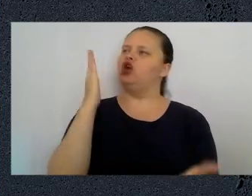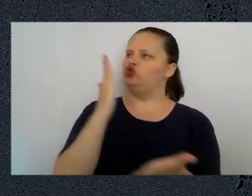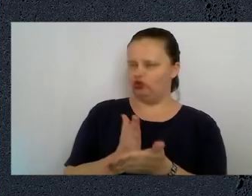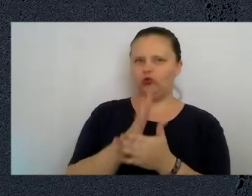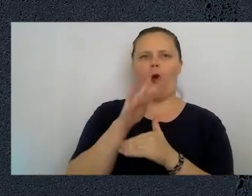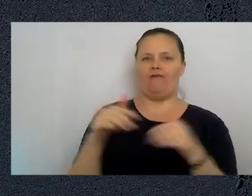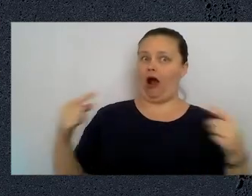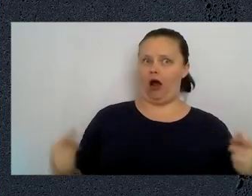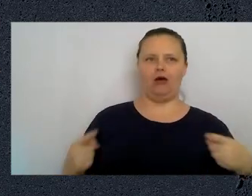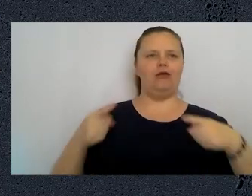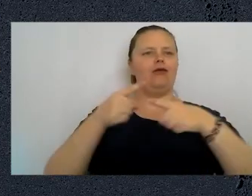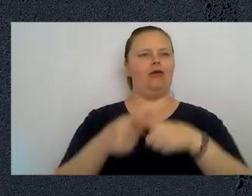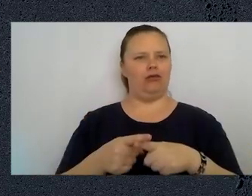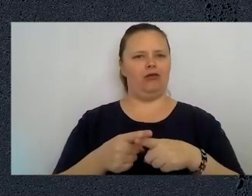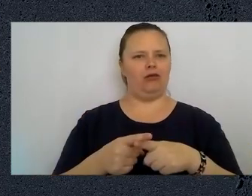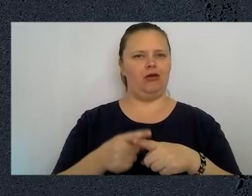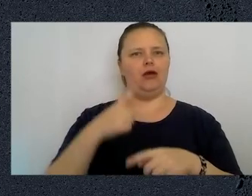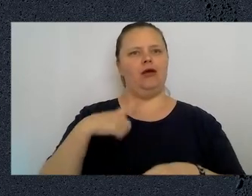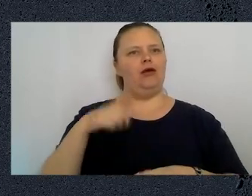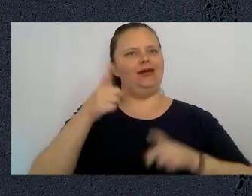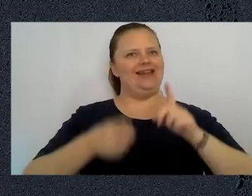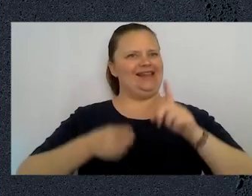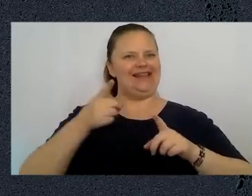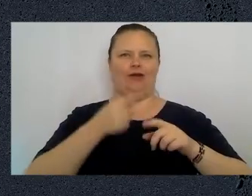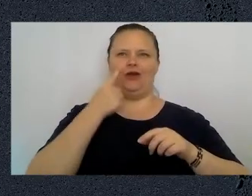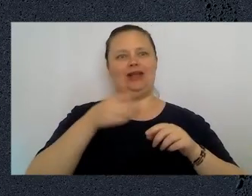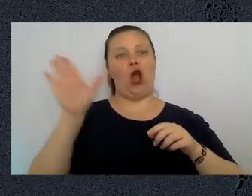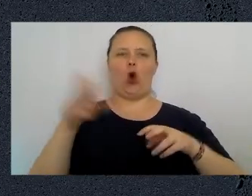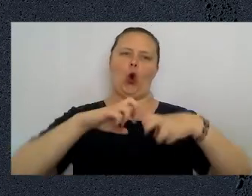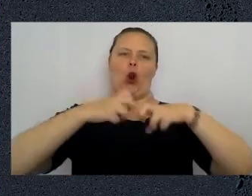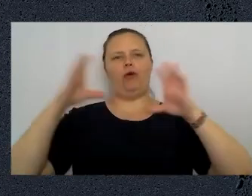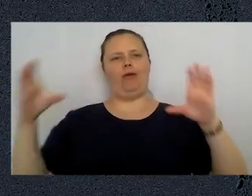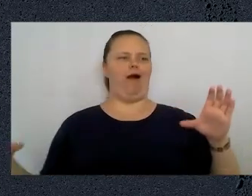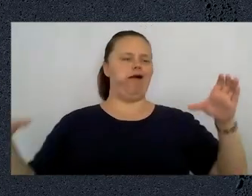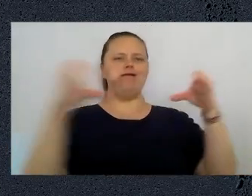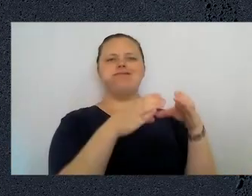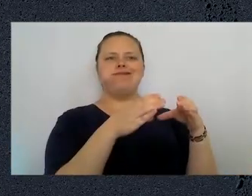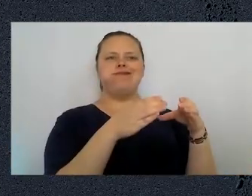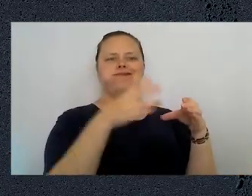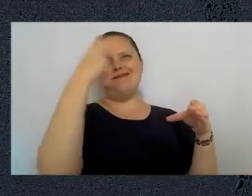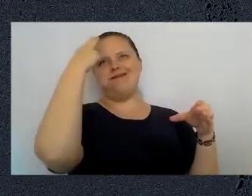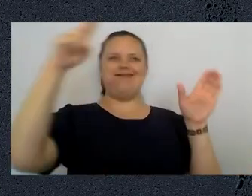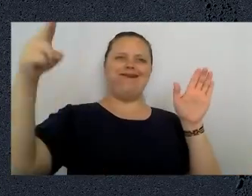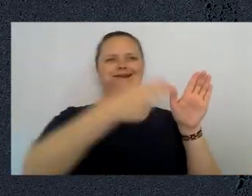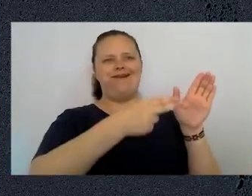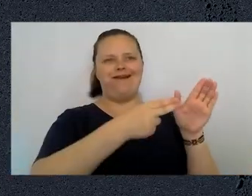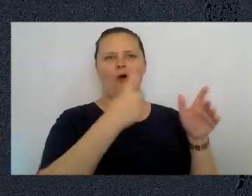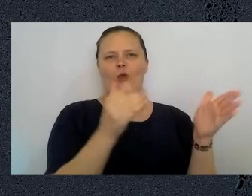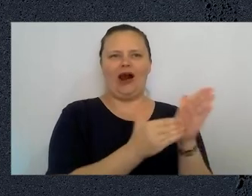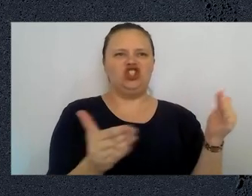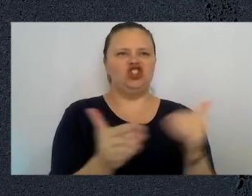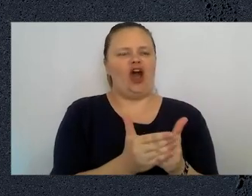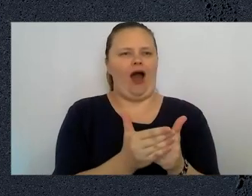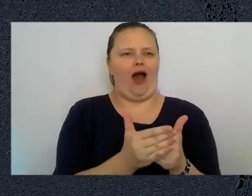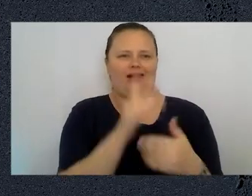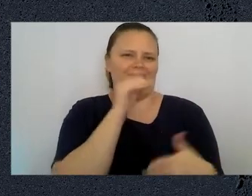right? Because sometimes we just tend to band all the problems as one, or we just go for a one-size-fits-all model. But if anything,